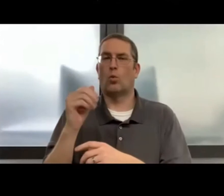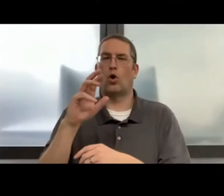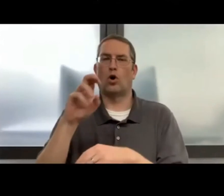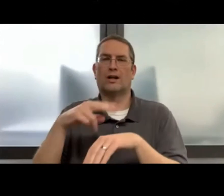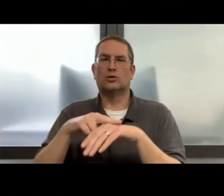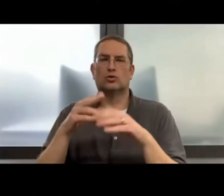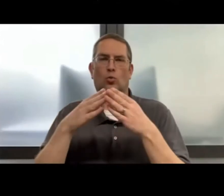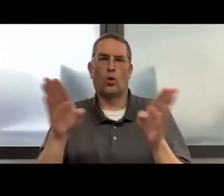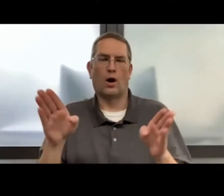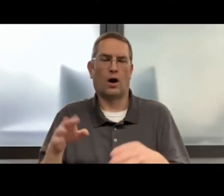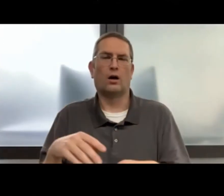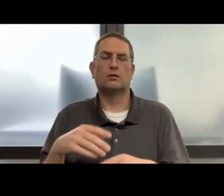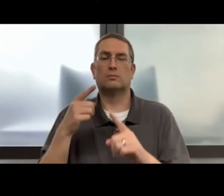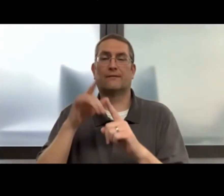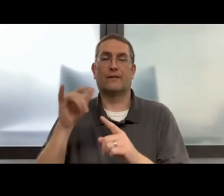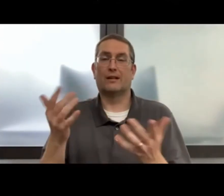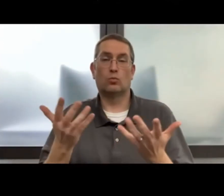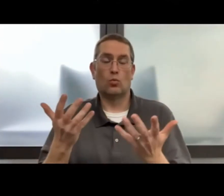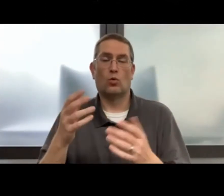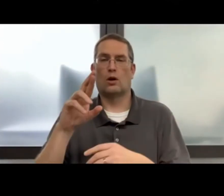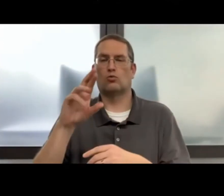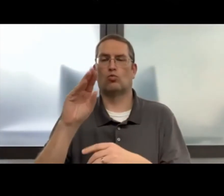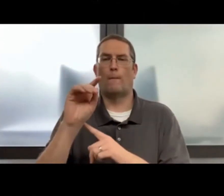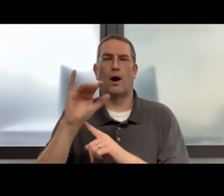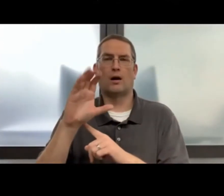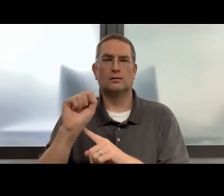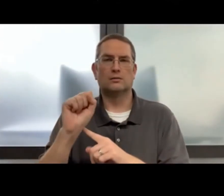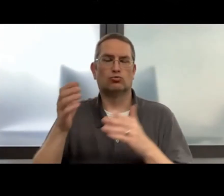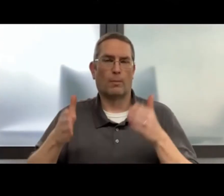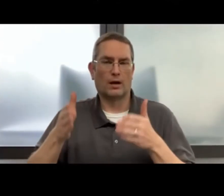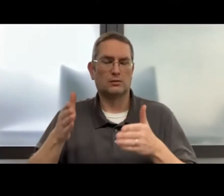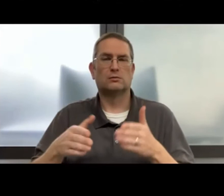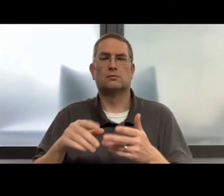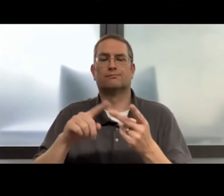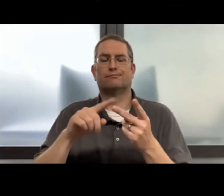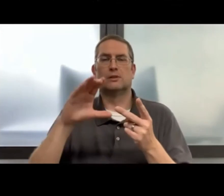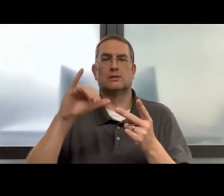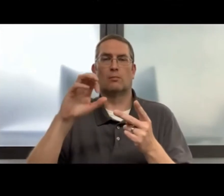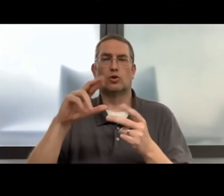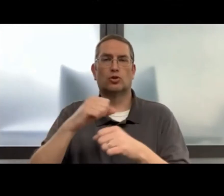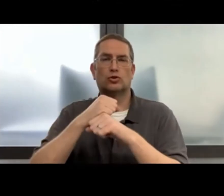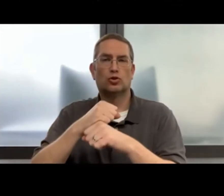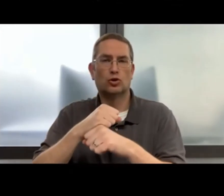of the country, and we have 4 nationwide initiatives in robotics,